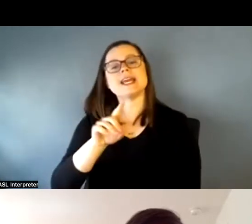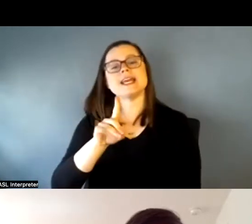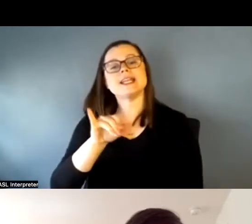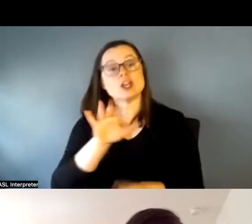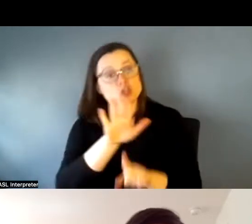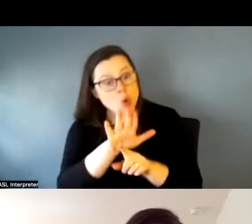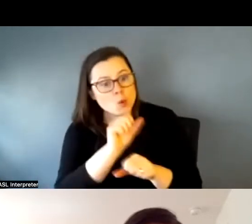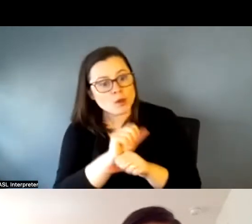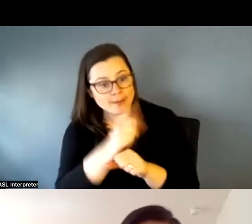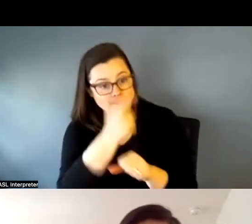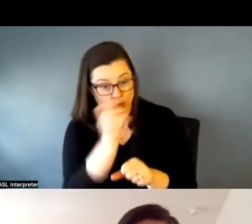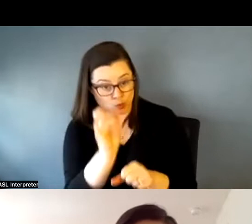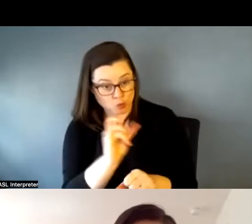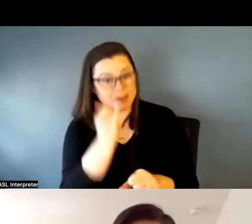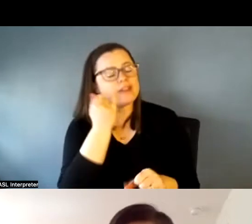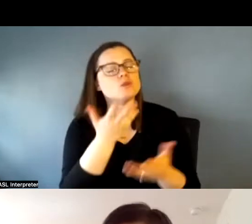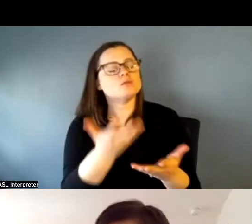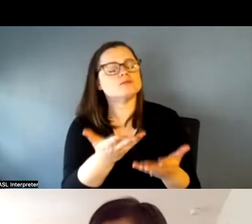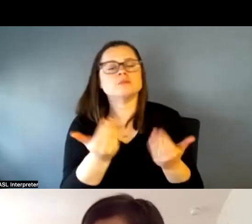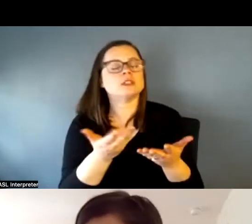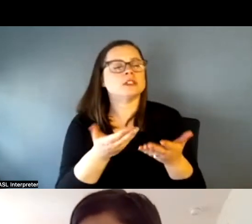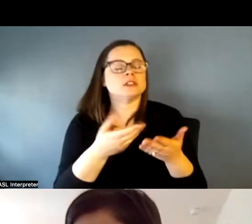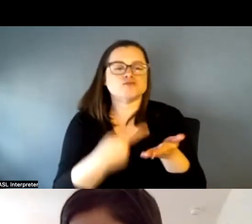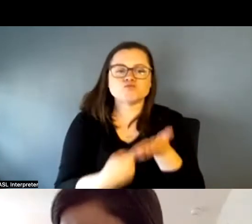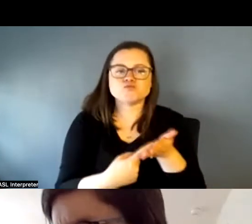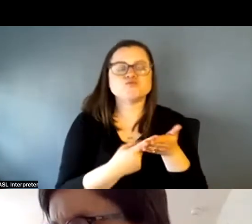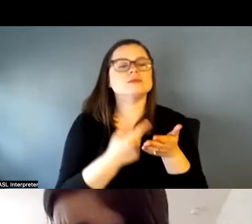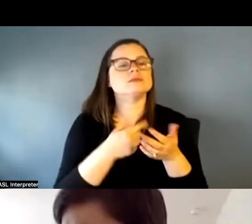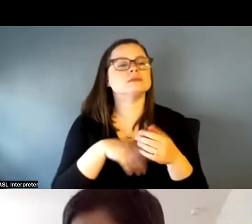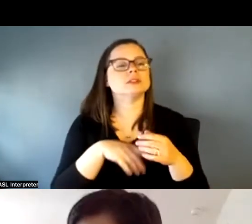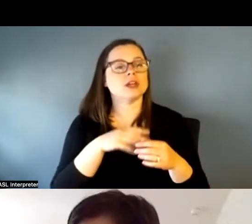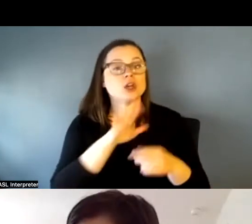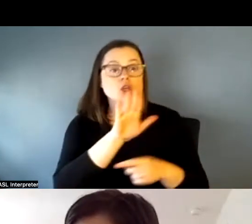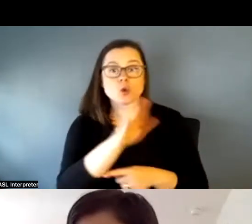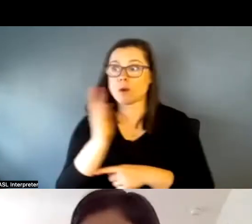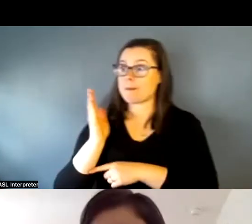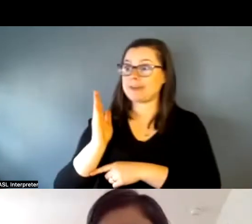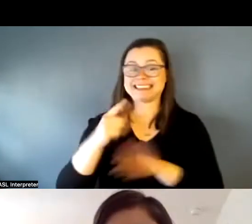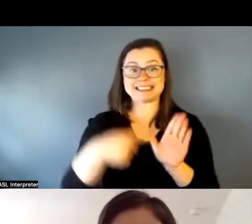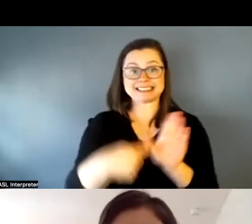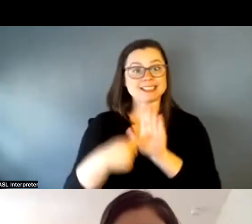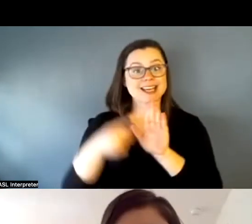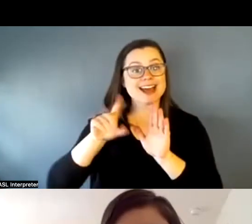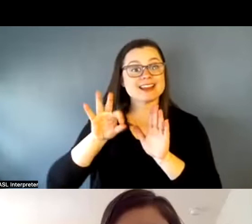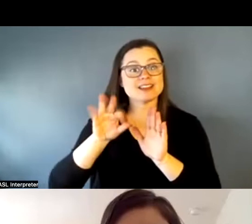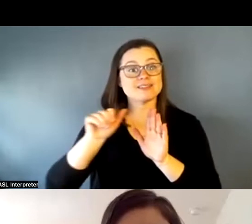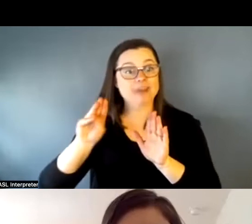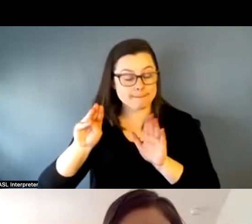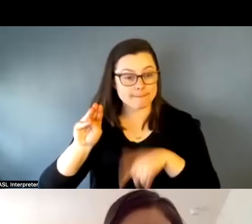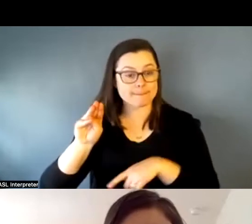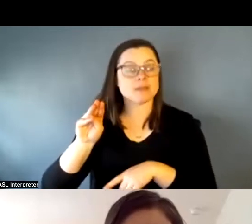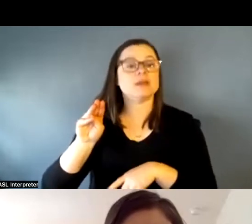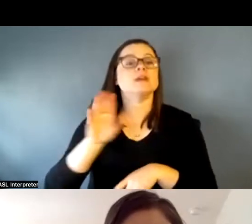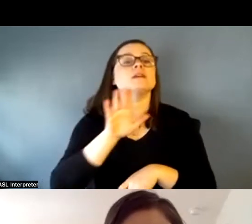well. If you want to talk a little bit about what you have presented at the Frye and your explorations